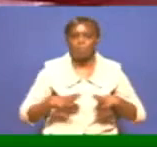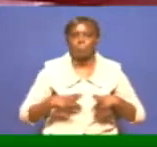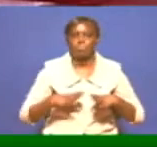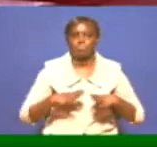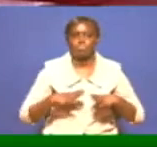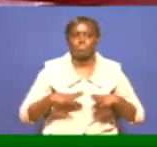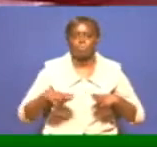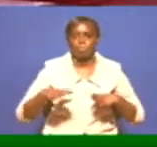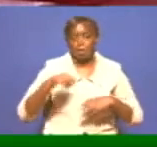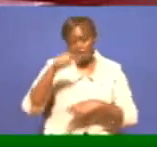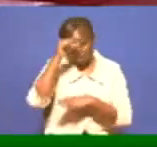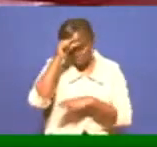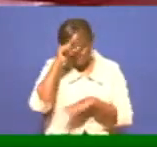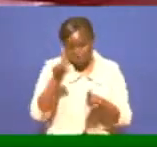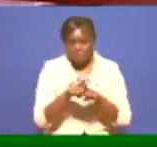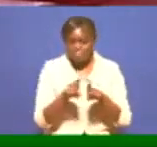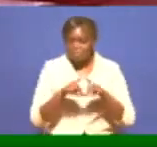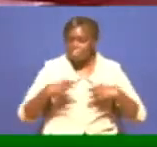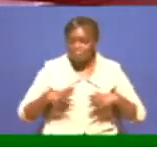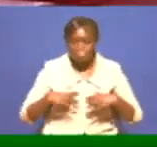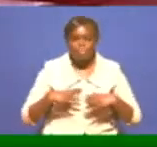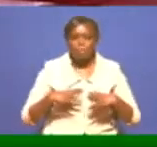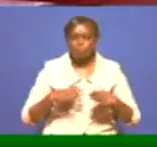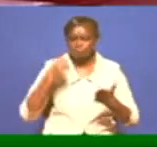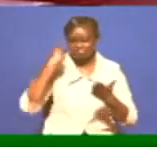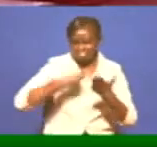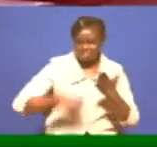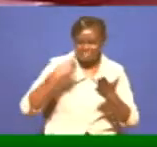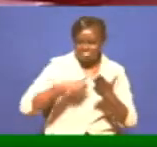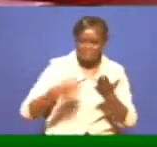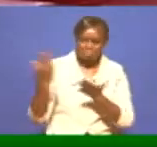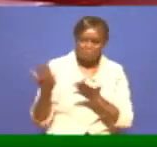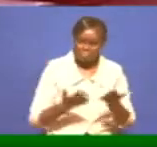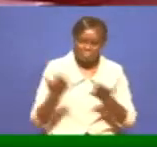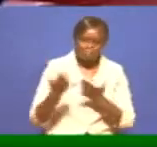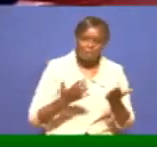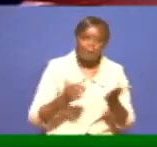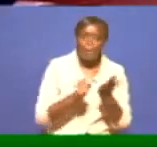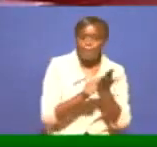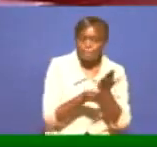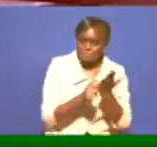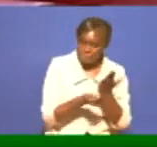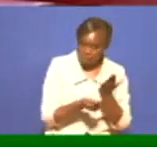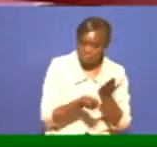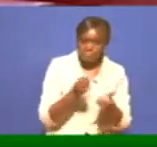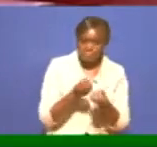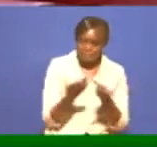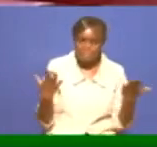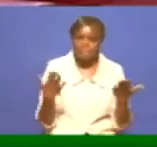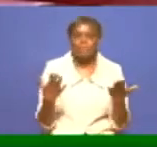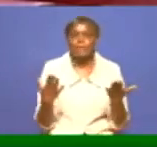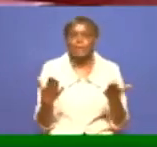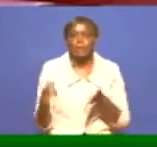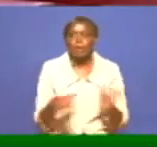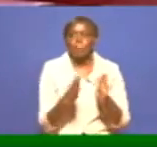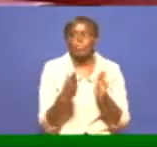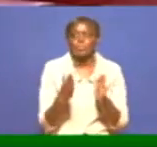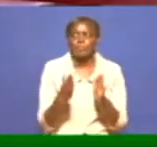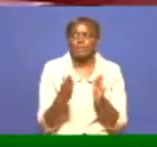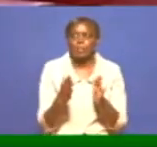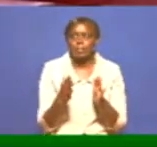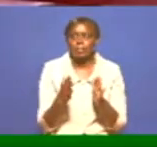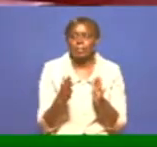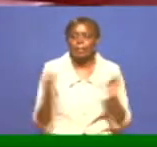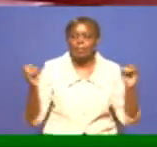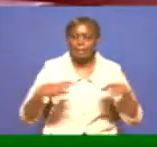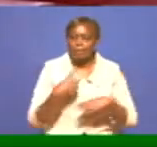for the government or for our people, because of tax that we'll have to import, or rather we'll use to import. So I also want to take this opportunity to also put it clear